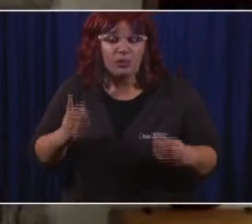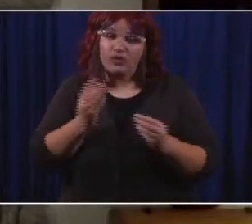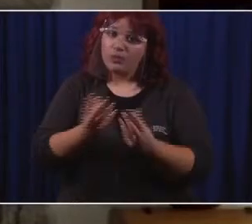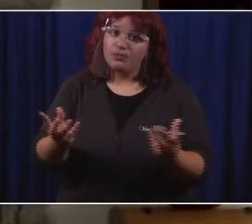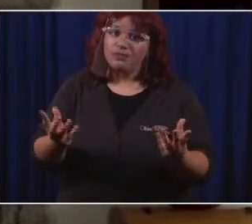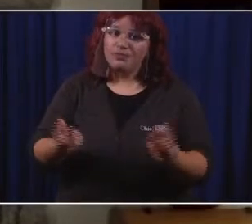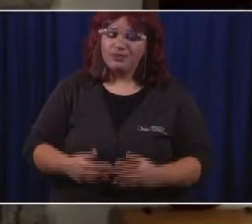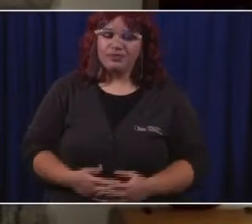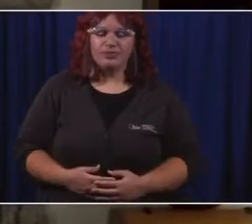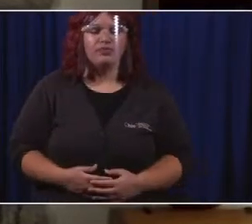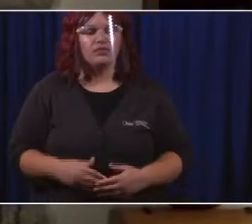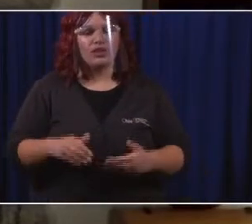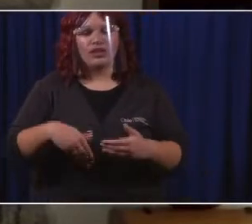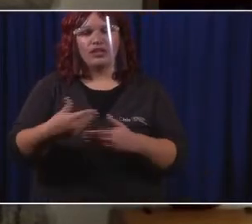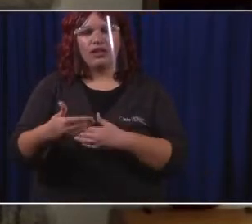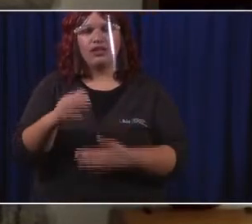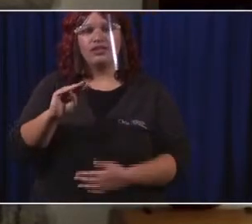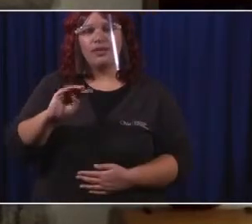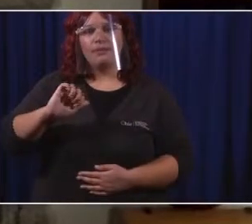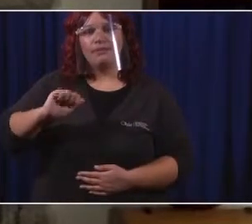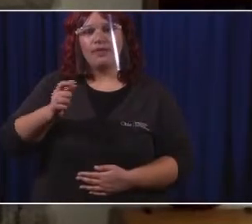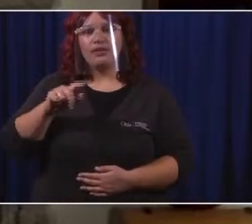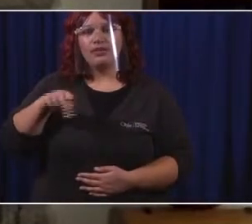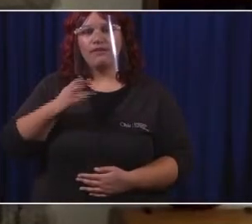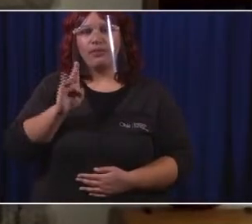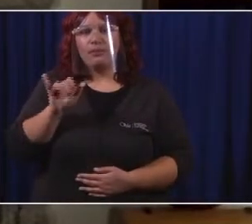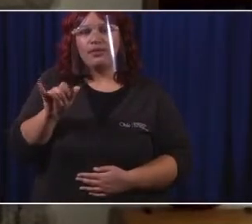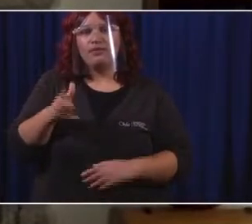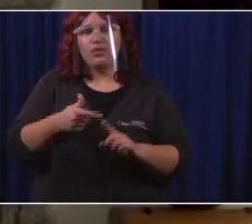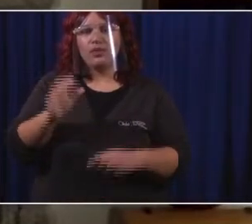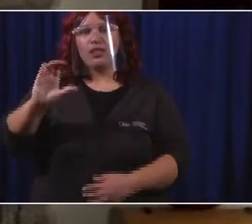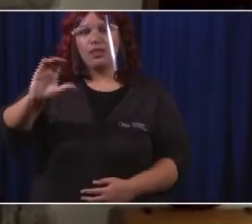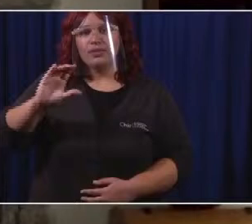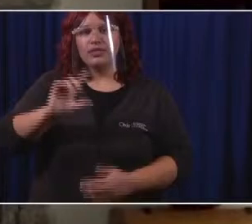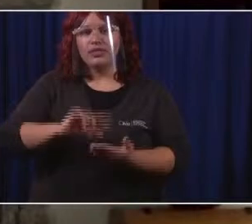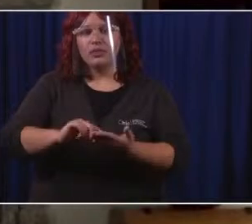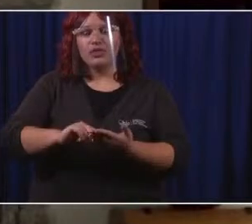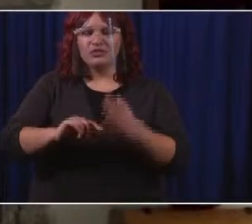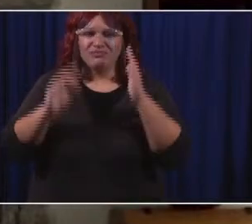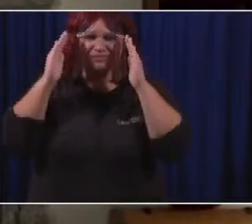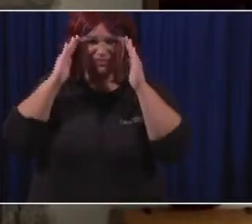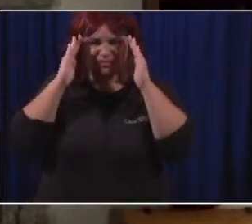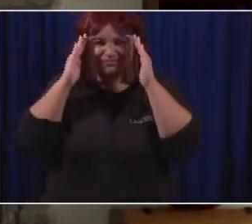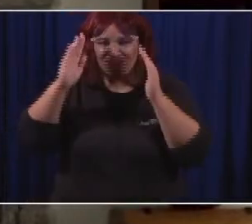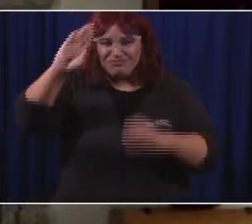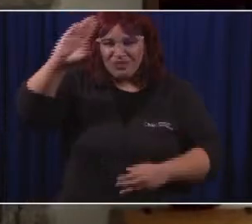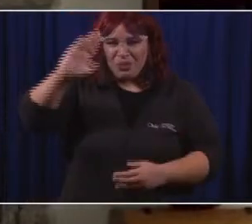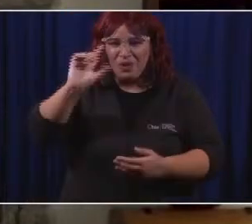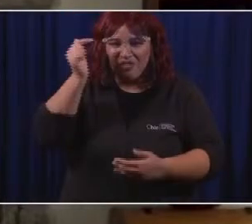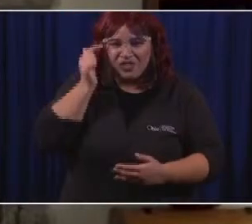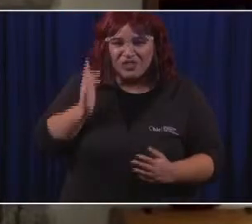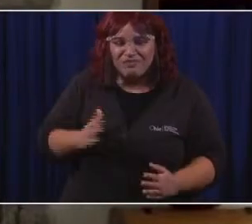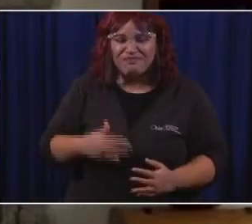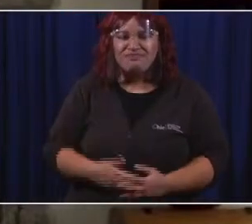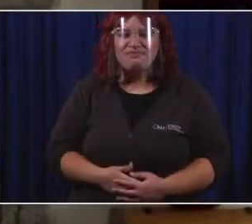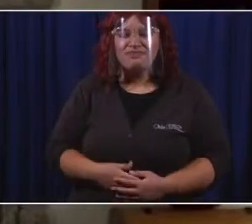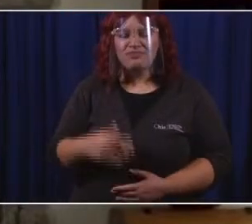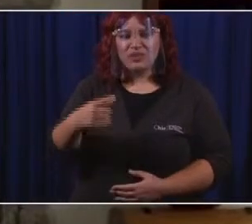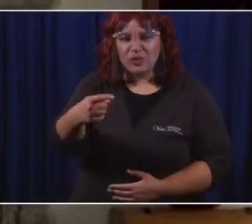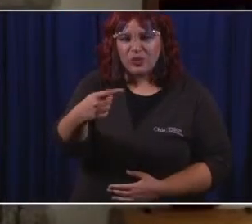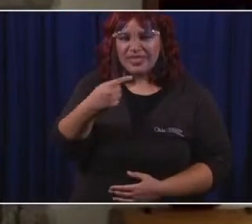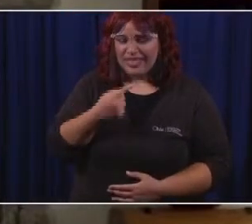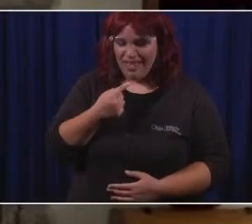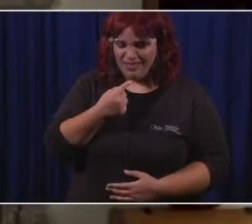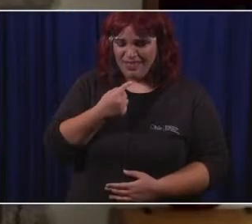question is from Max Philby at the Columbus Dispatch. Afternoon, Governor. I know you've said that you would like to